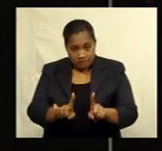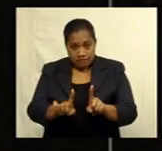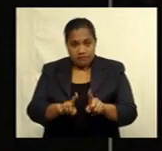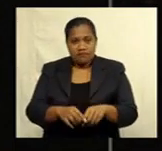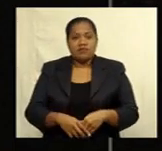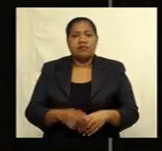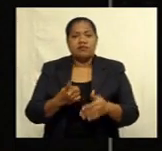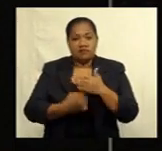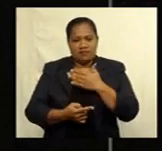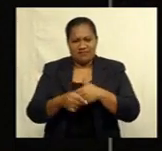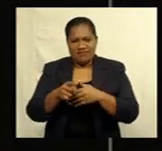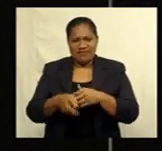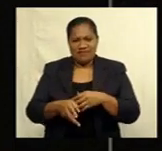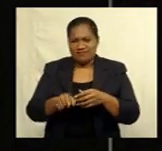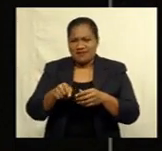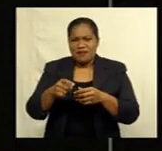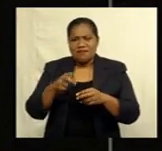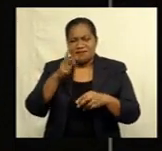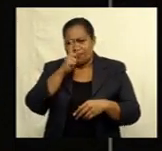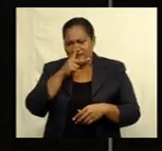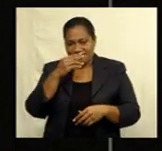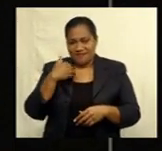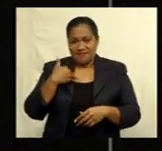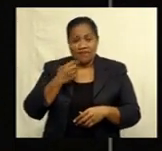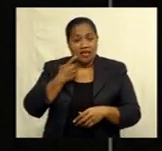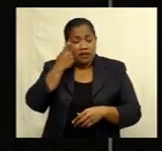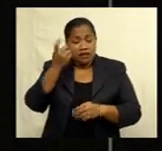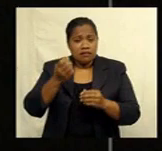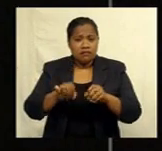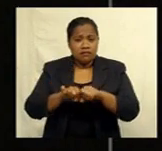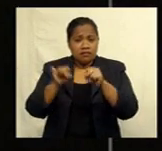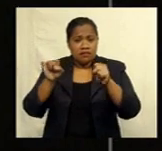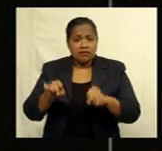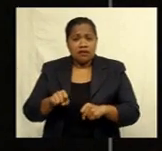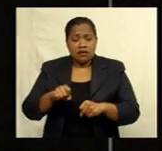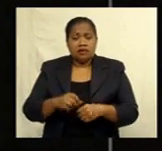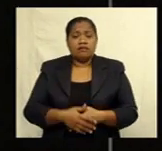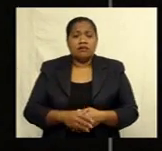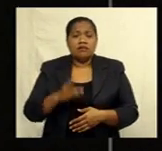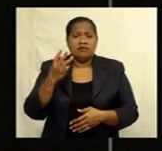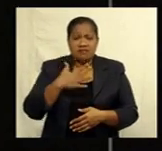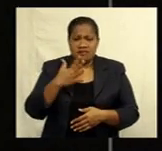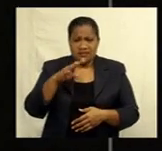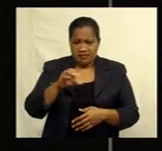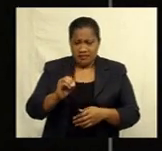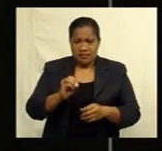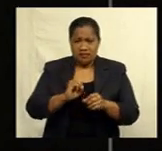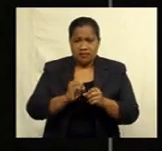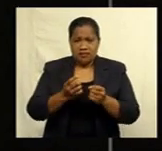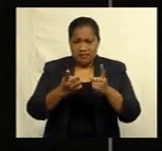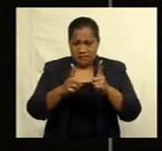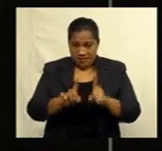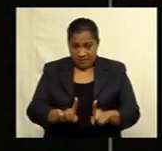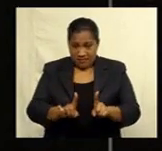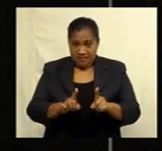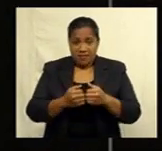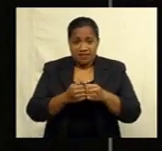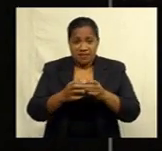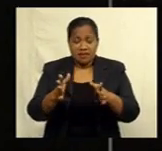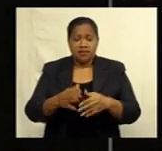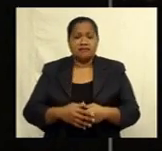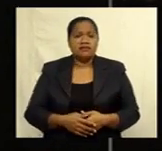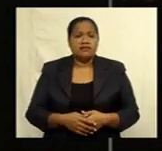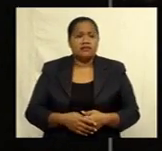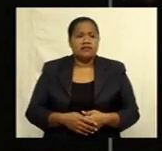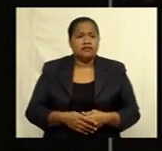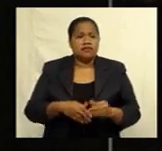public health care system. With 315 COVID deaths since the second outbreak began, ANZMAT Charlie team leader Bronte